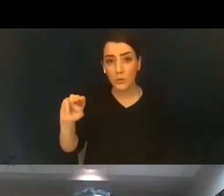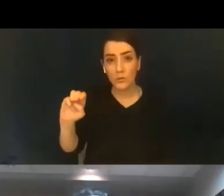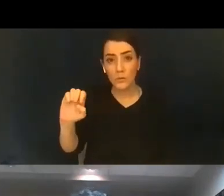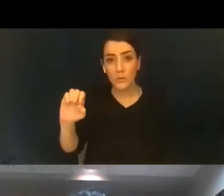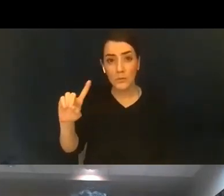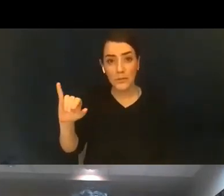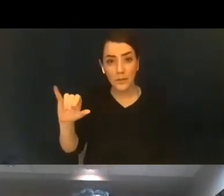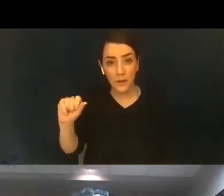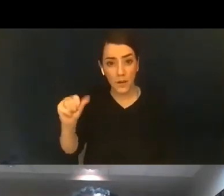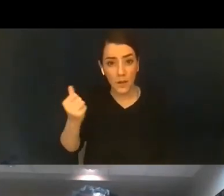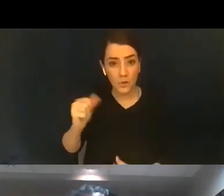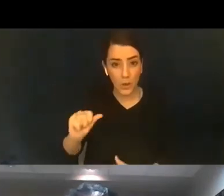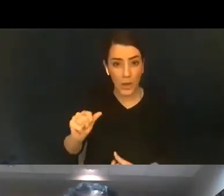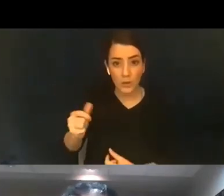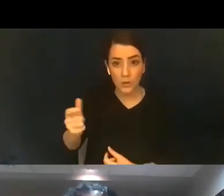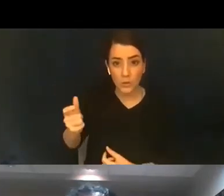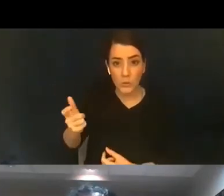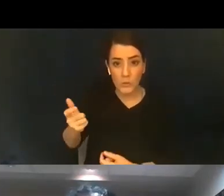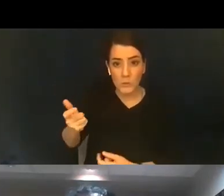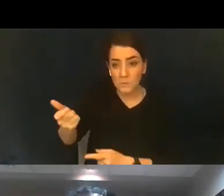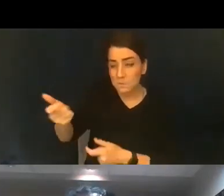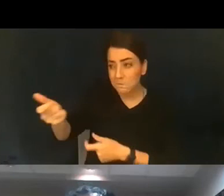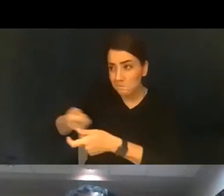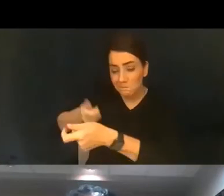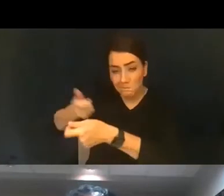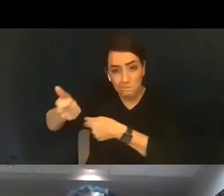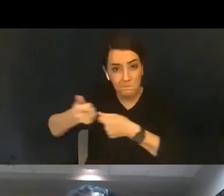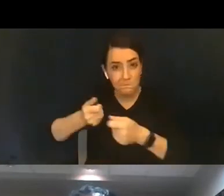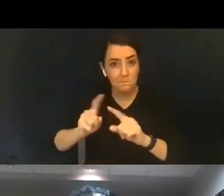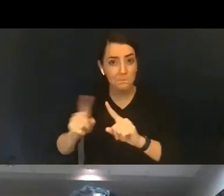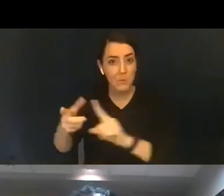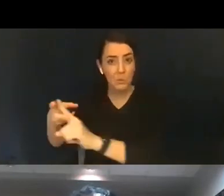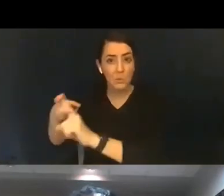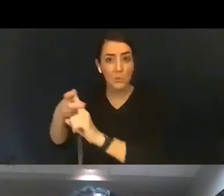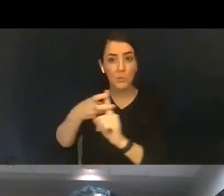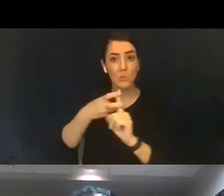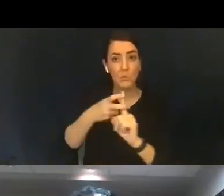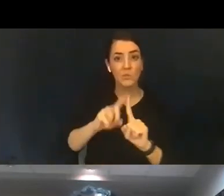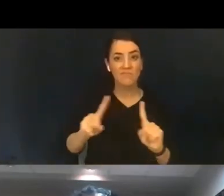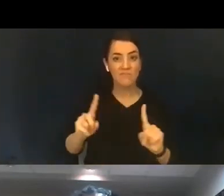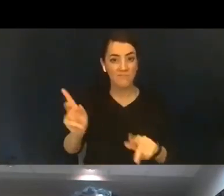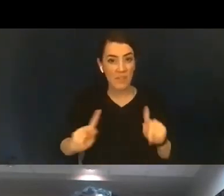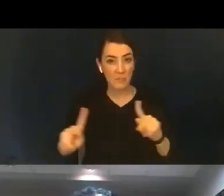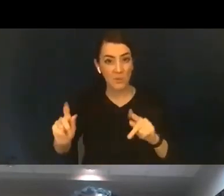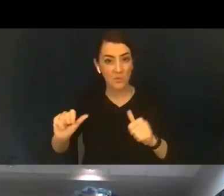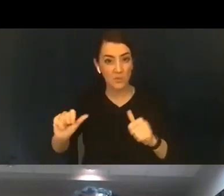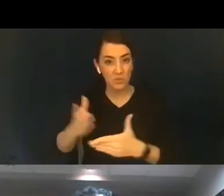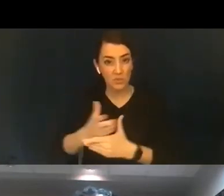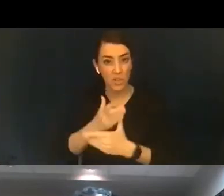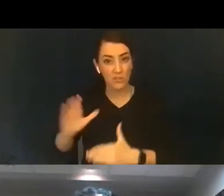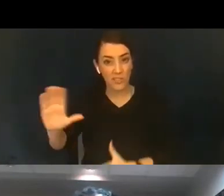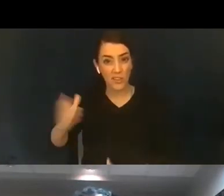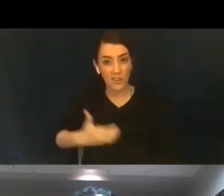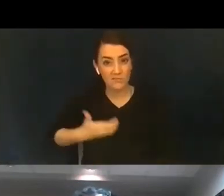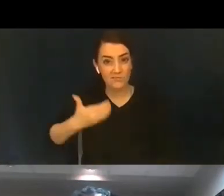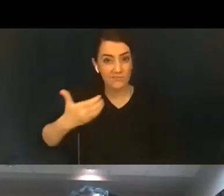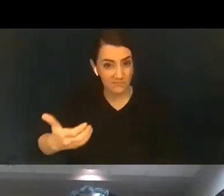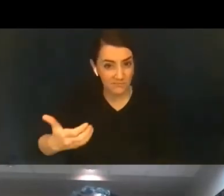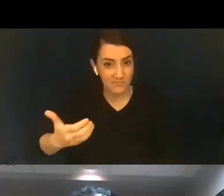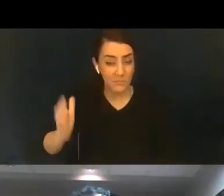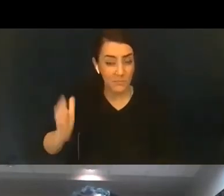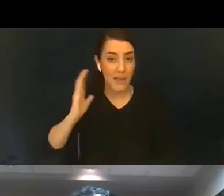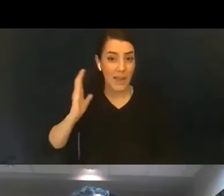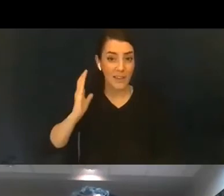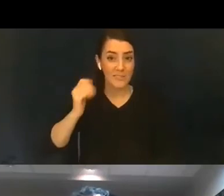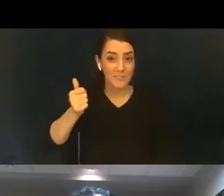themselves, it'll remain a difficult project for us to complete. Again, 5